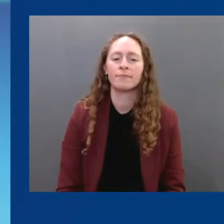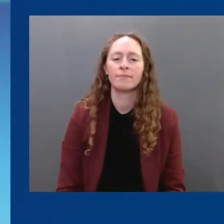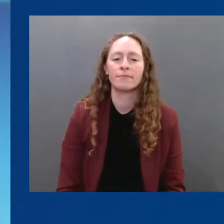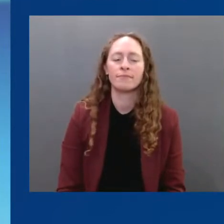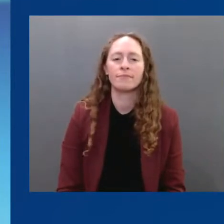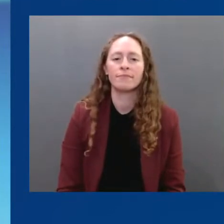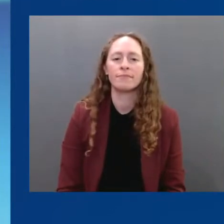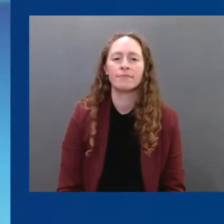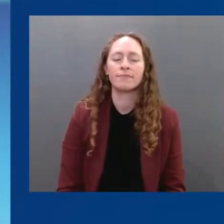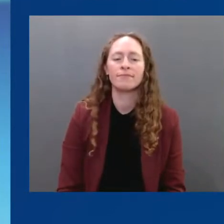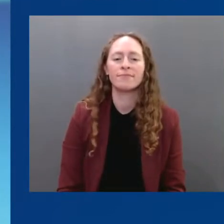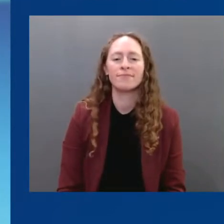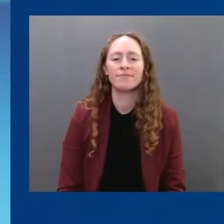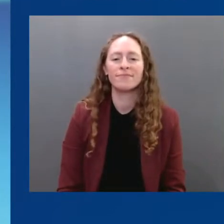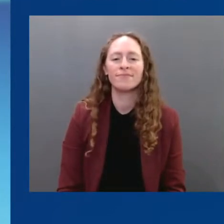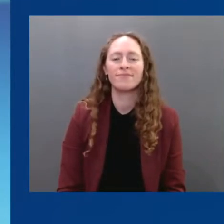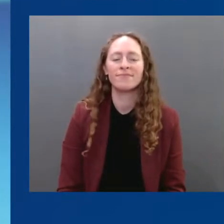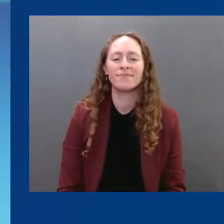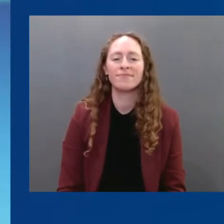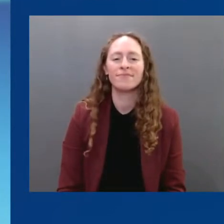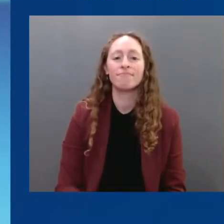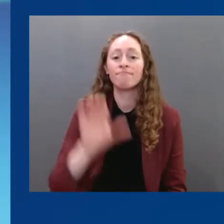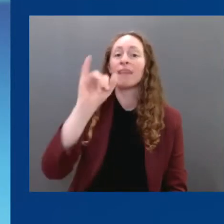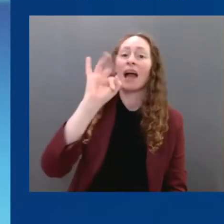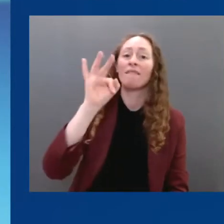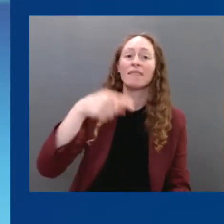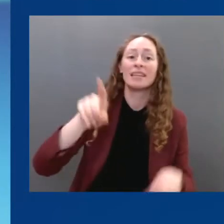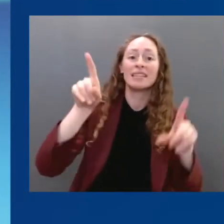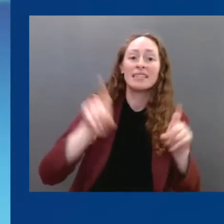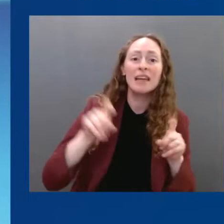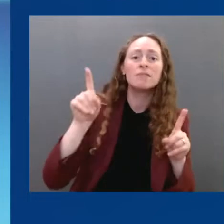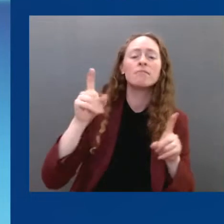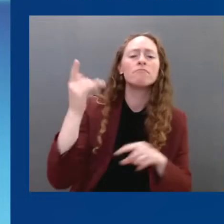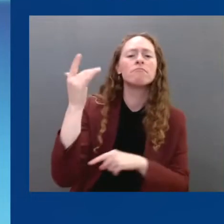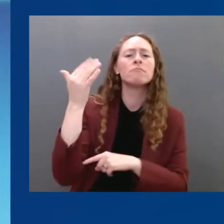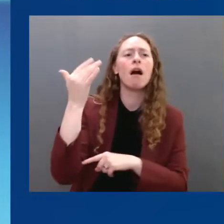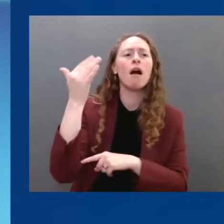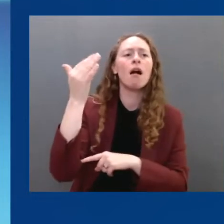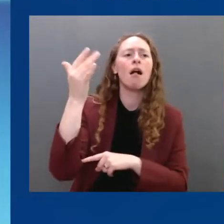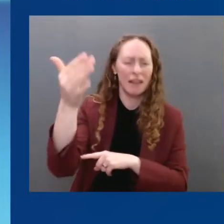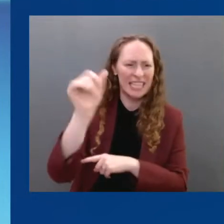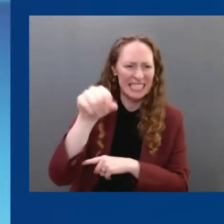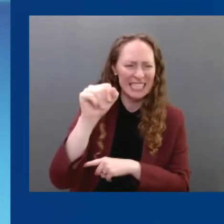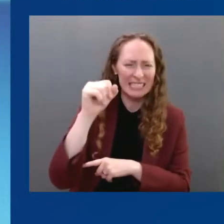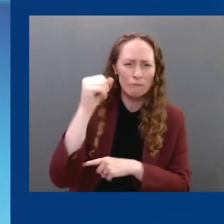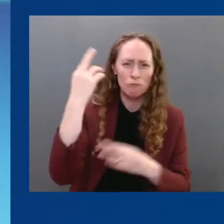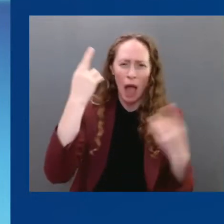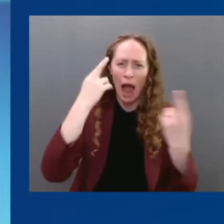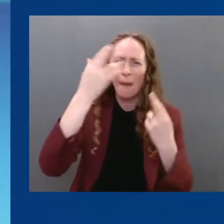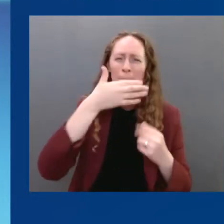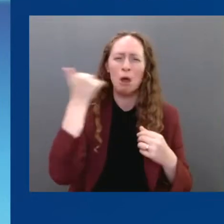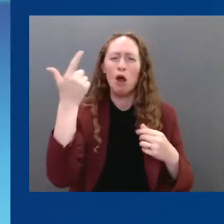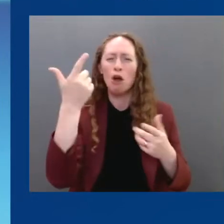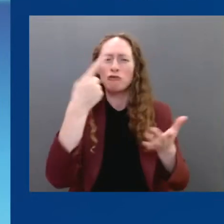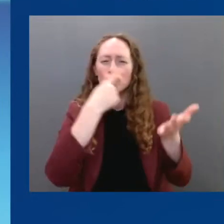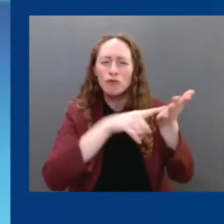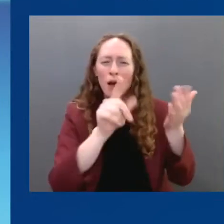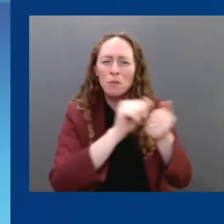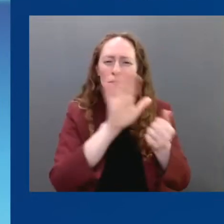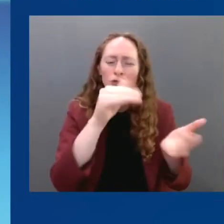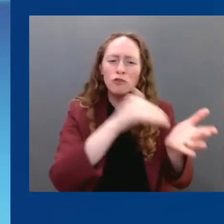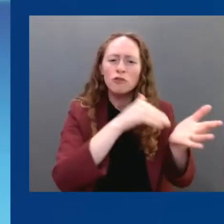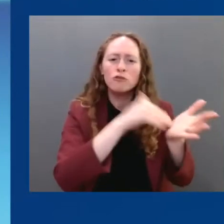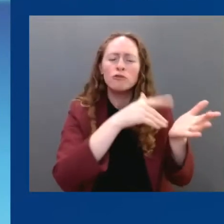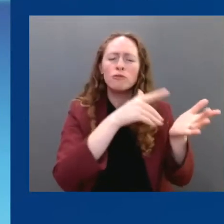treat location where you can get tested and treated all in one place. Treatments can save your life.